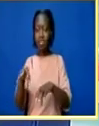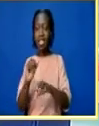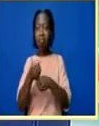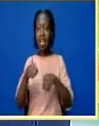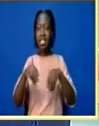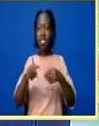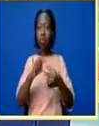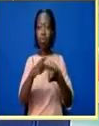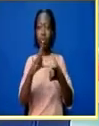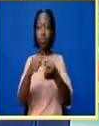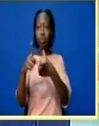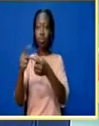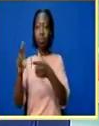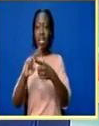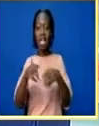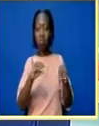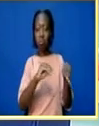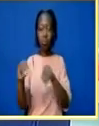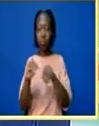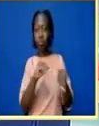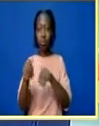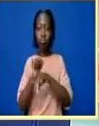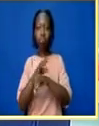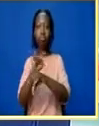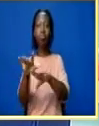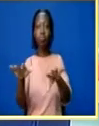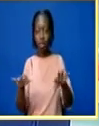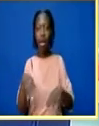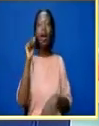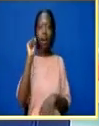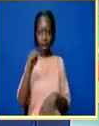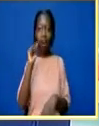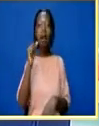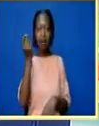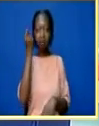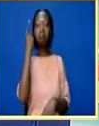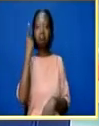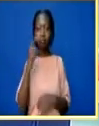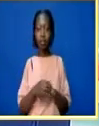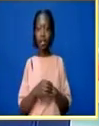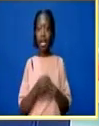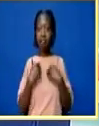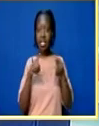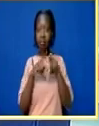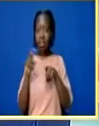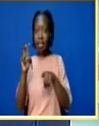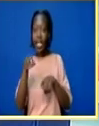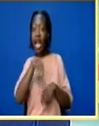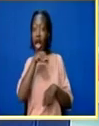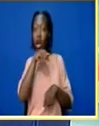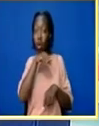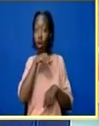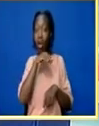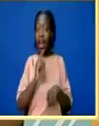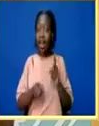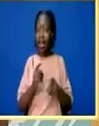soil flashes, dust they all over. They carry the soil away. Exactly. Oh, that is, wow. That have is you ever seen a dog running? Yes. What does it